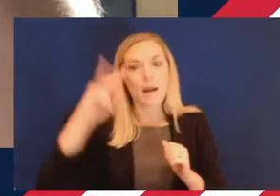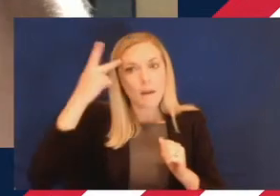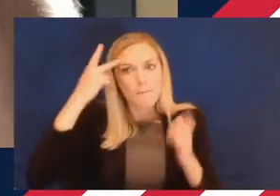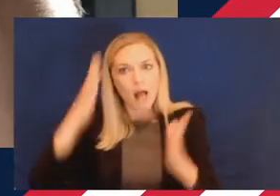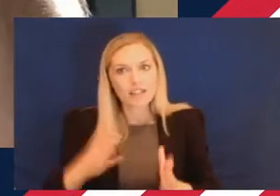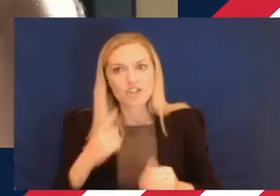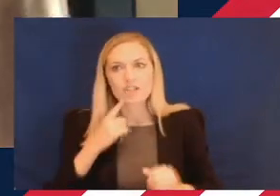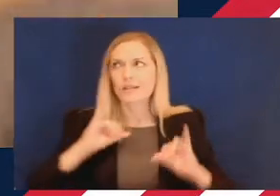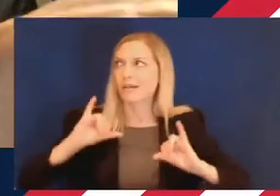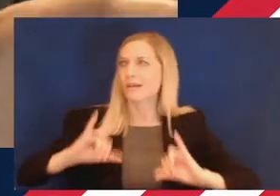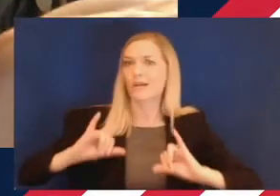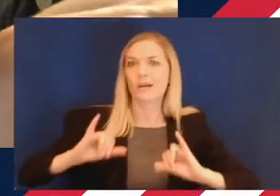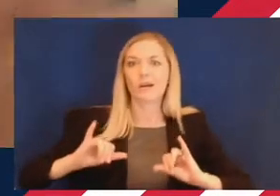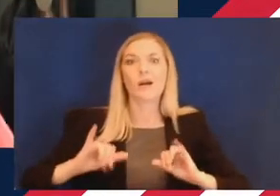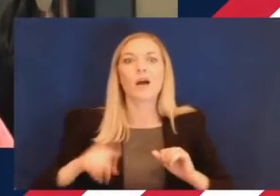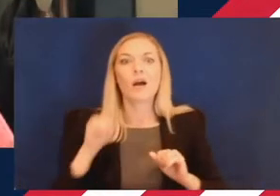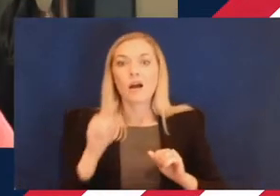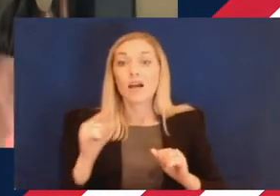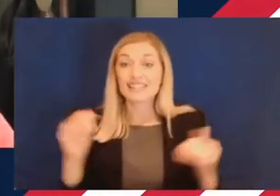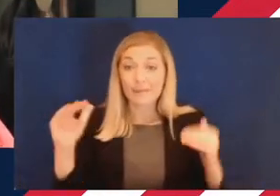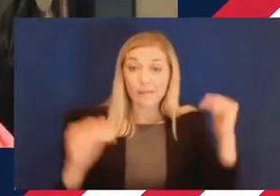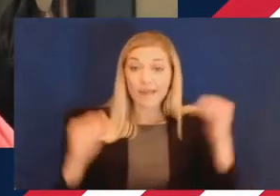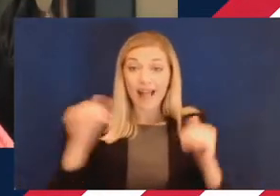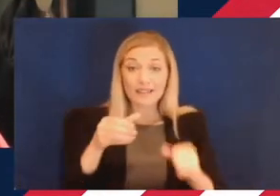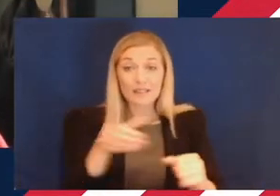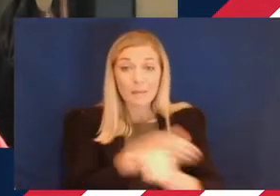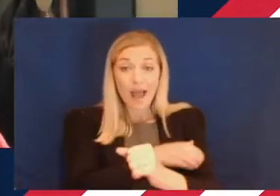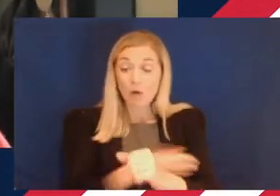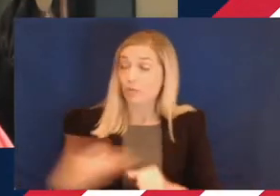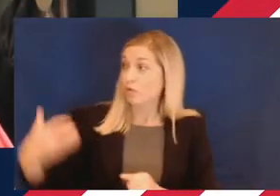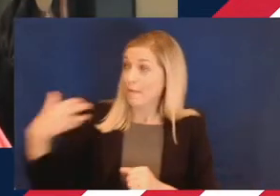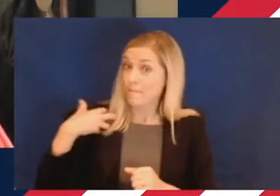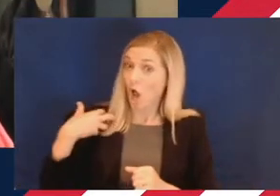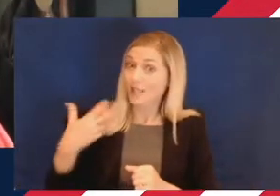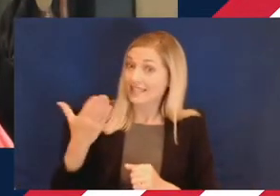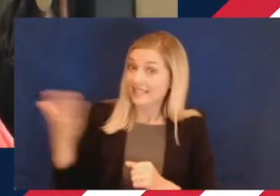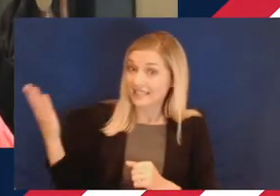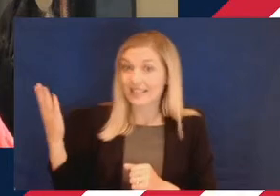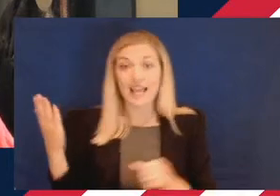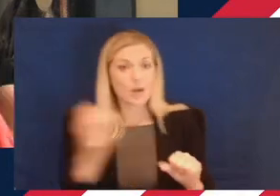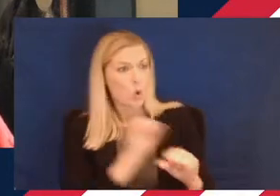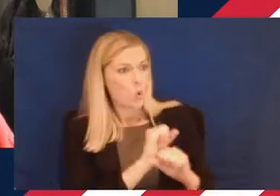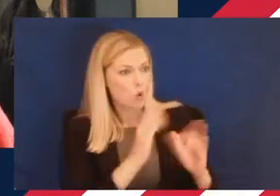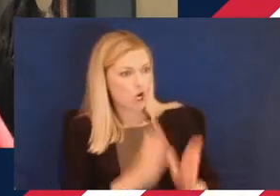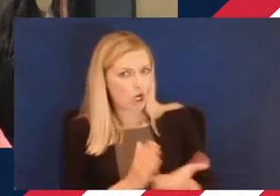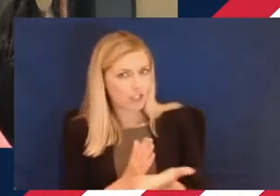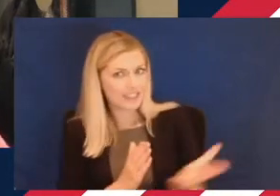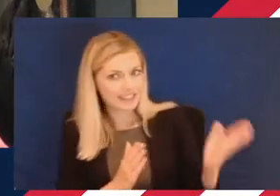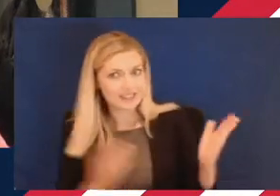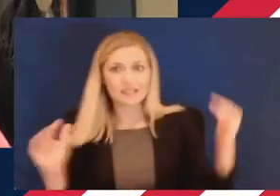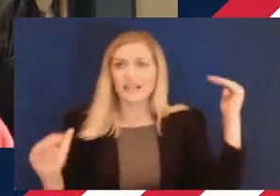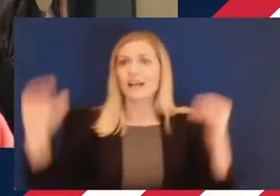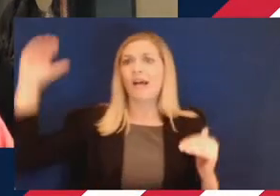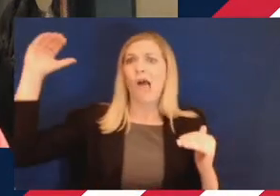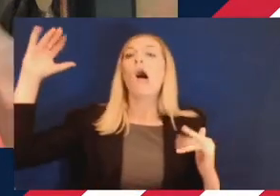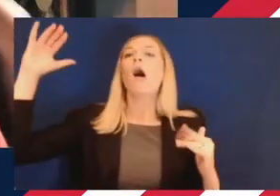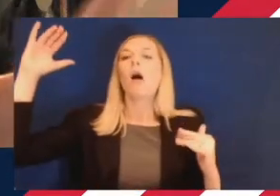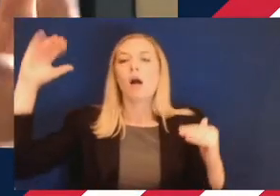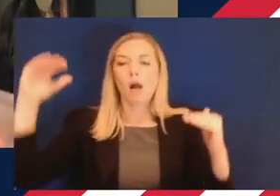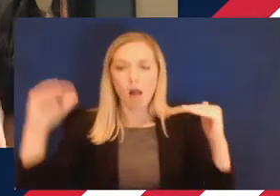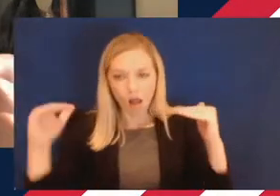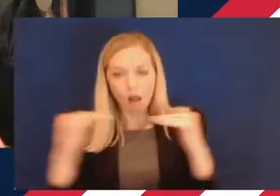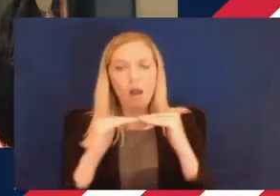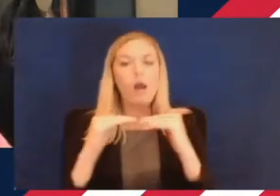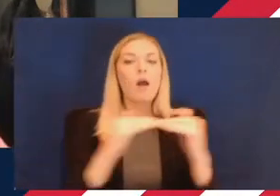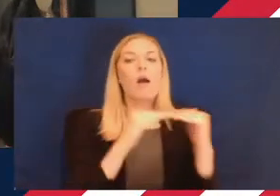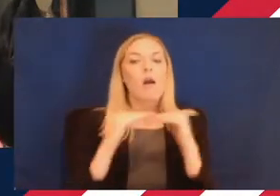between bosses and workers so that working people could transform the low-wage, dirty, and dangerous jobs of the time into the back of the